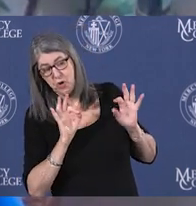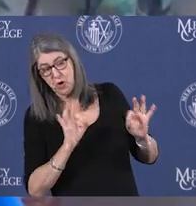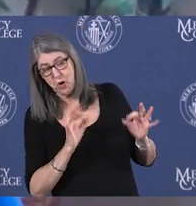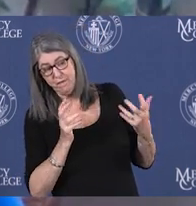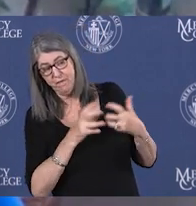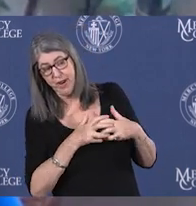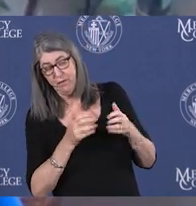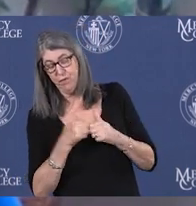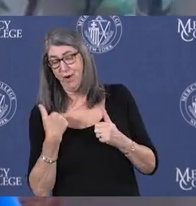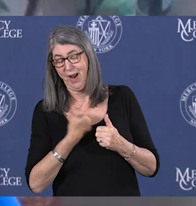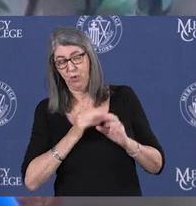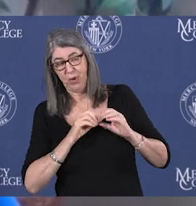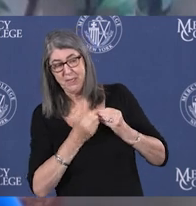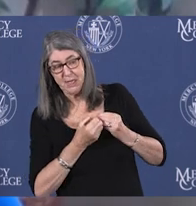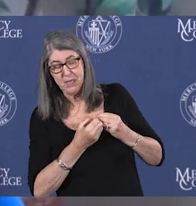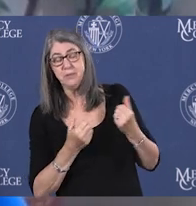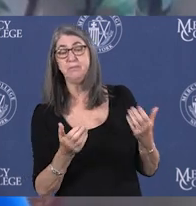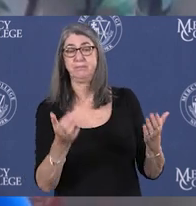their organization.